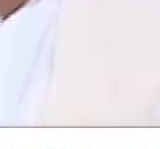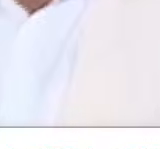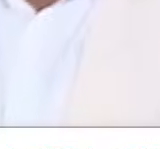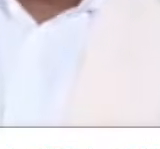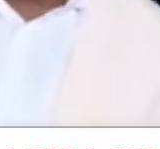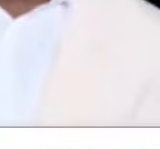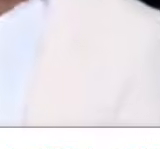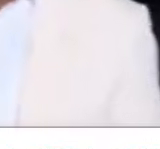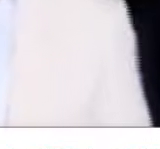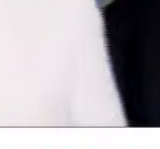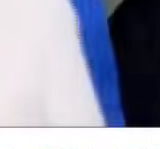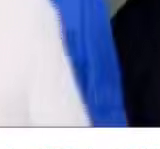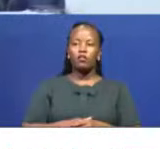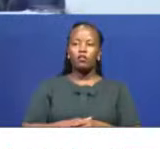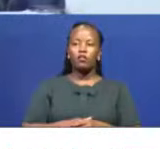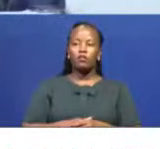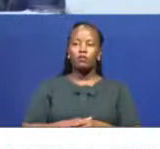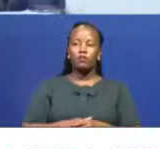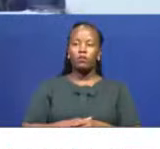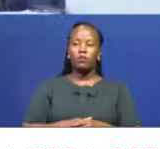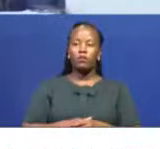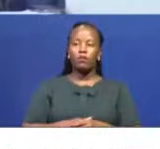All right, that there is